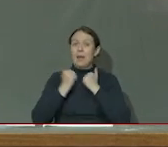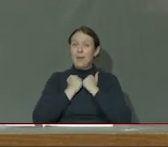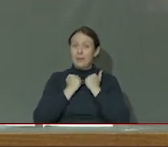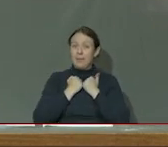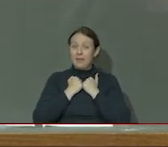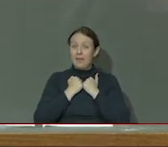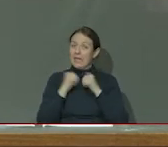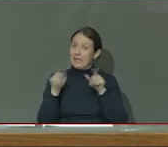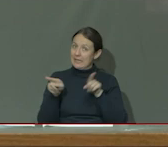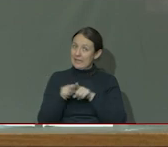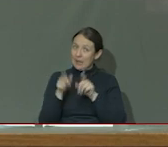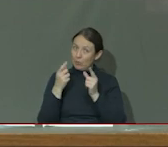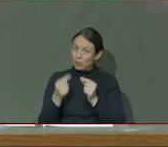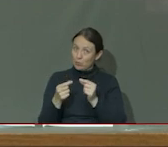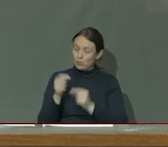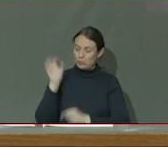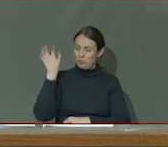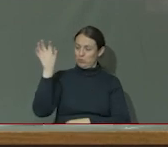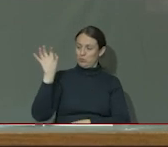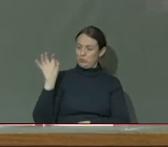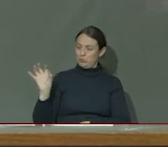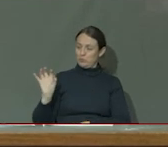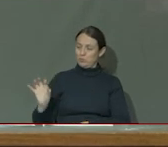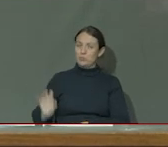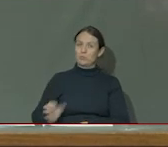this side, please.